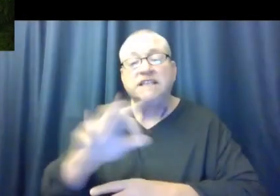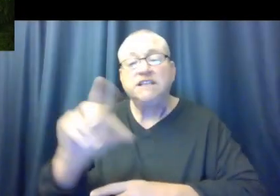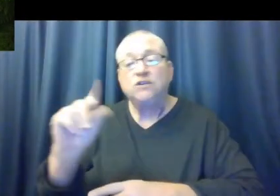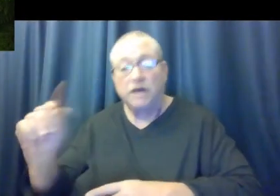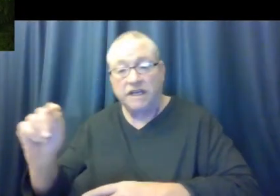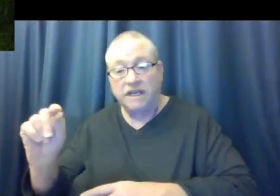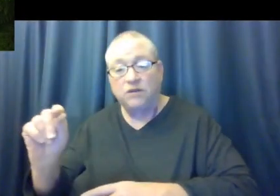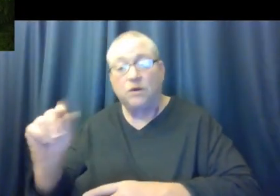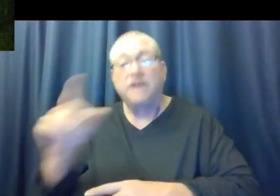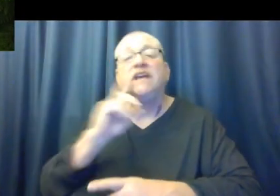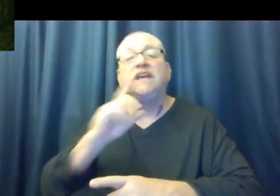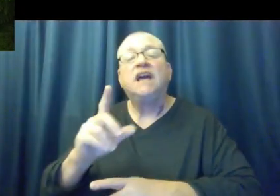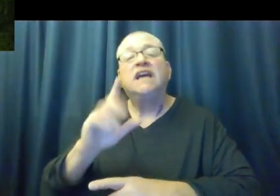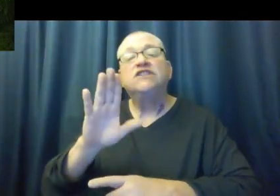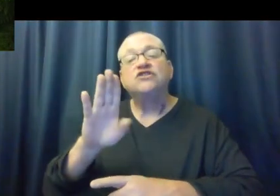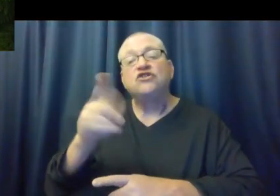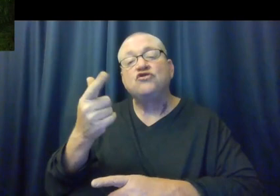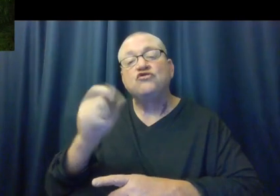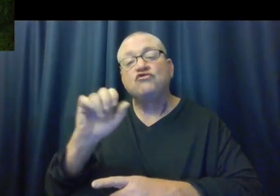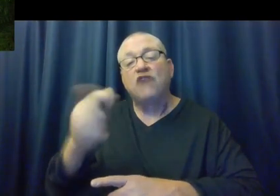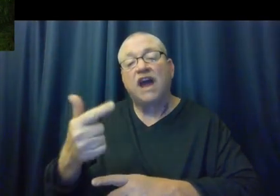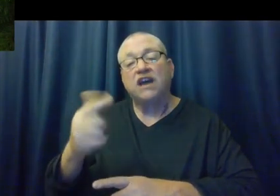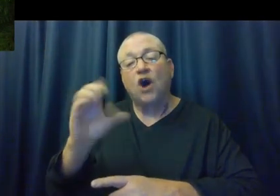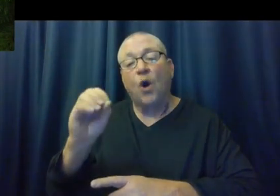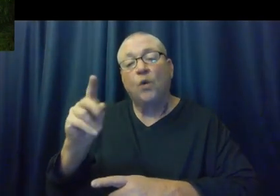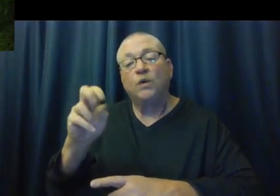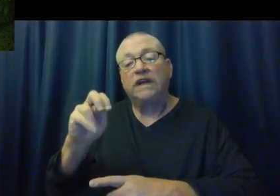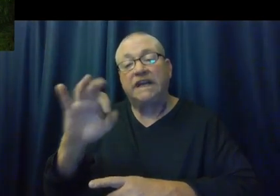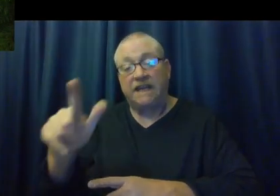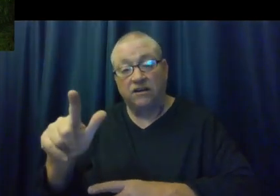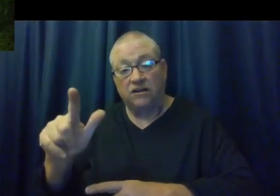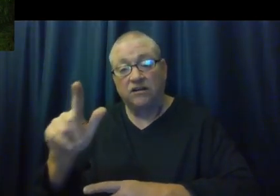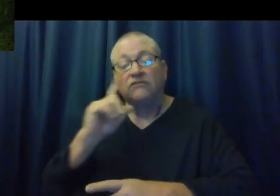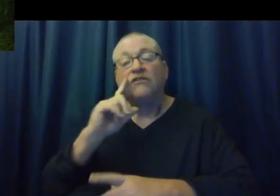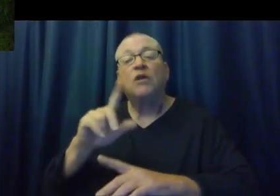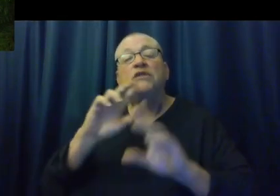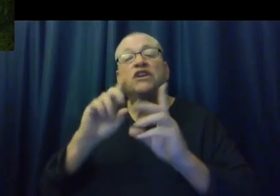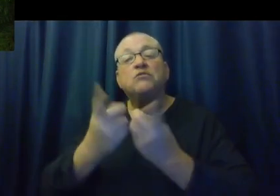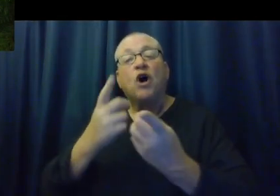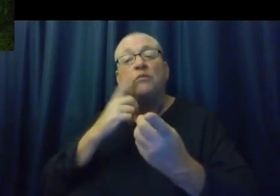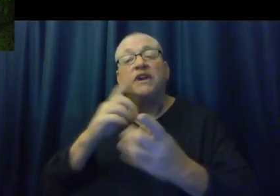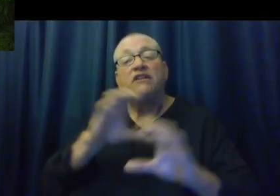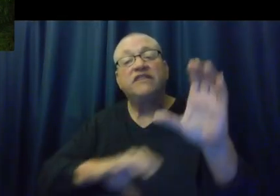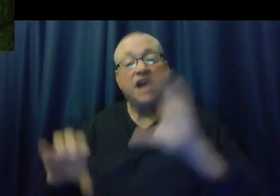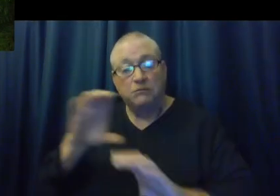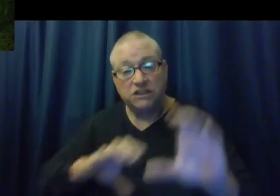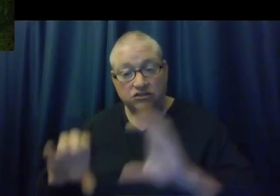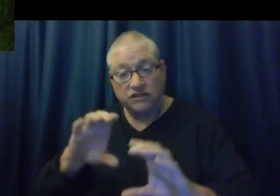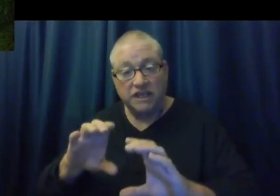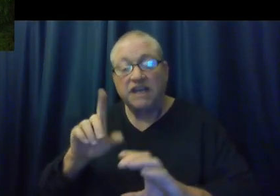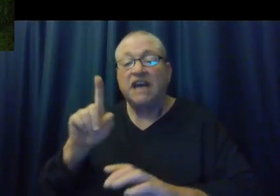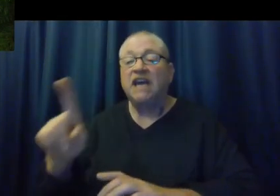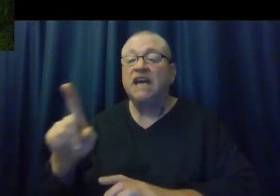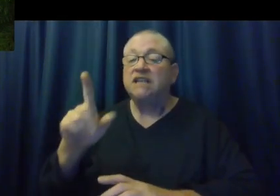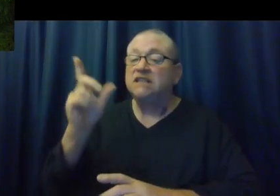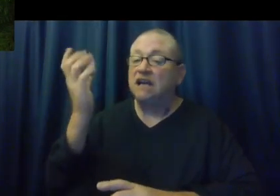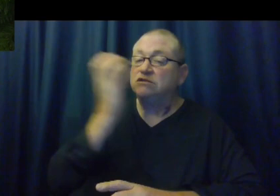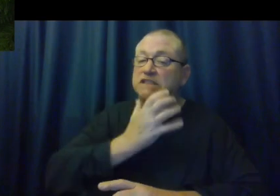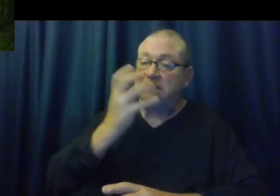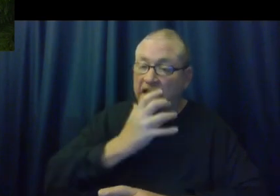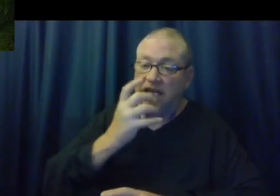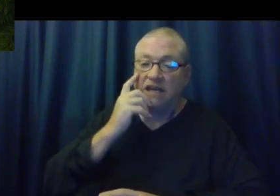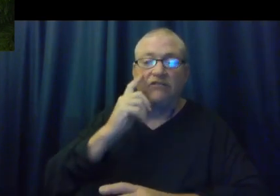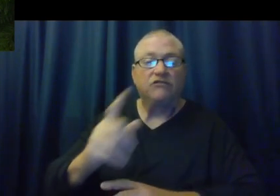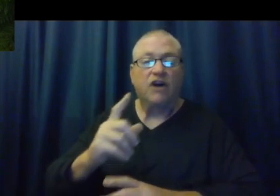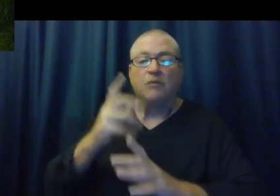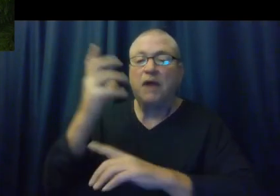2019-2020 recipient is Greg O'Neill from the Department of Chemistry. Dr. O'Neill's research efforts and results are truly outstanding in terms